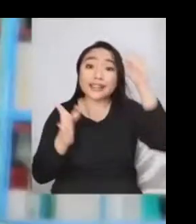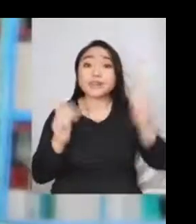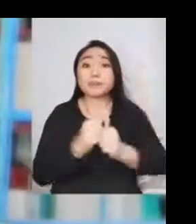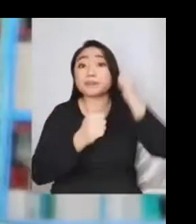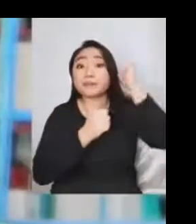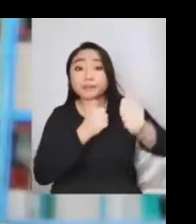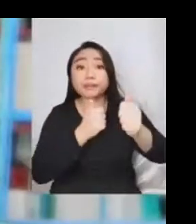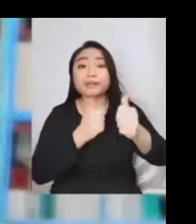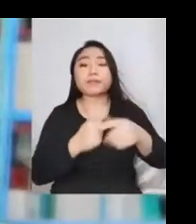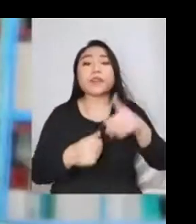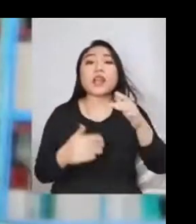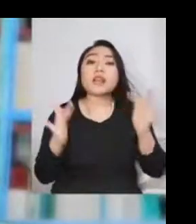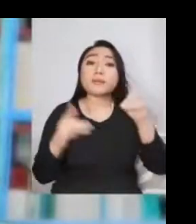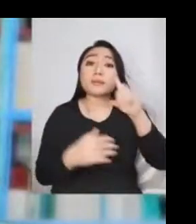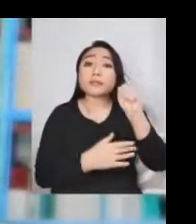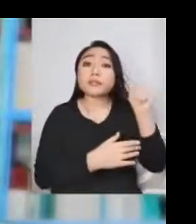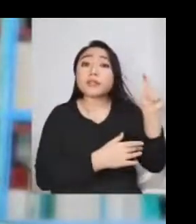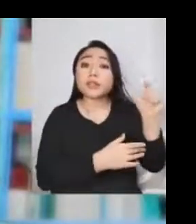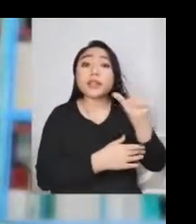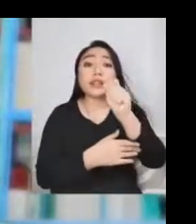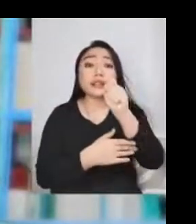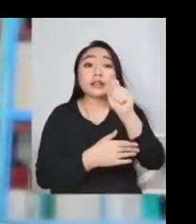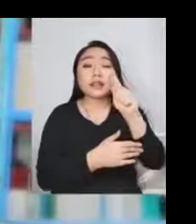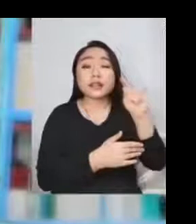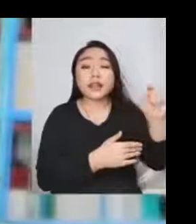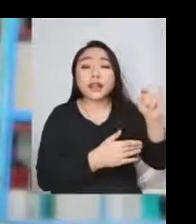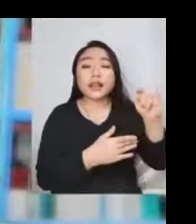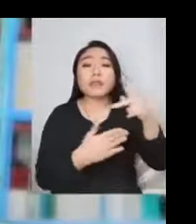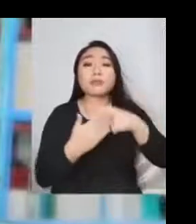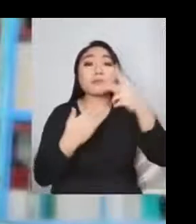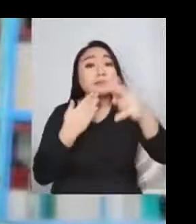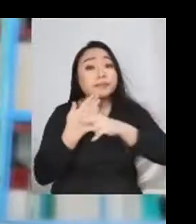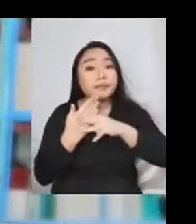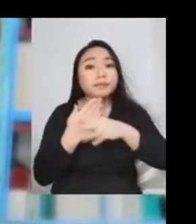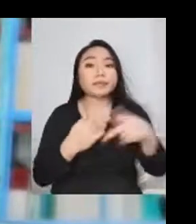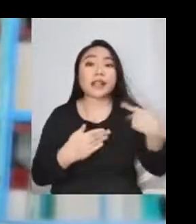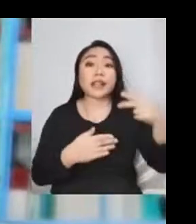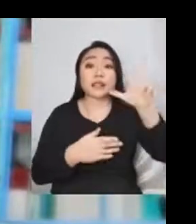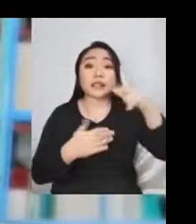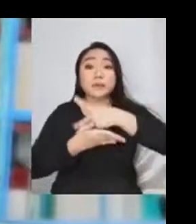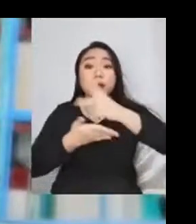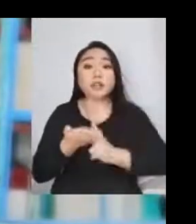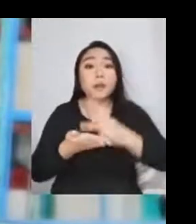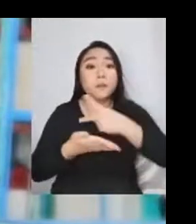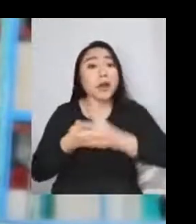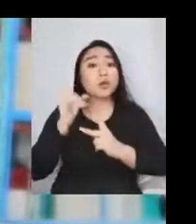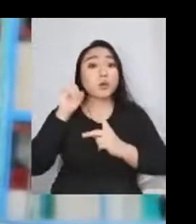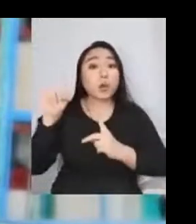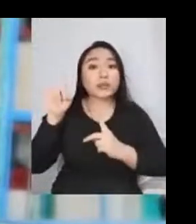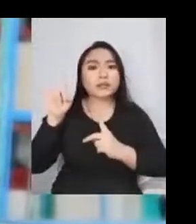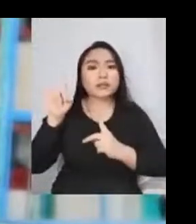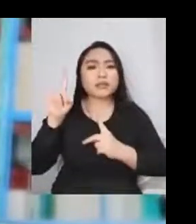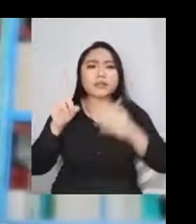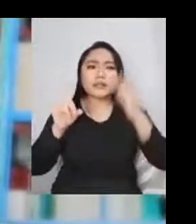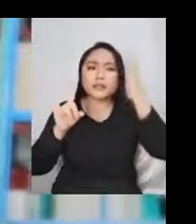The DOST-STII Online Library Literacy Program has three parts. Part 1 is